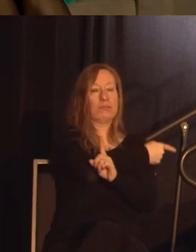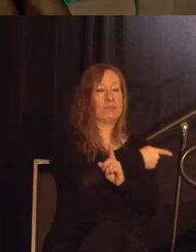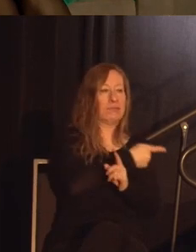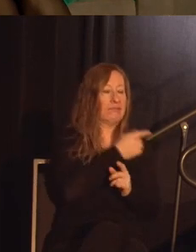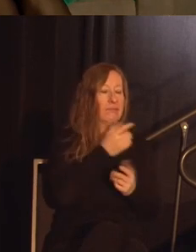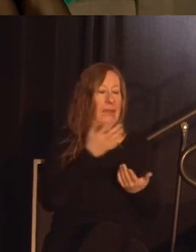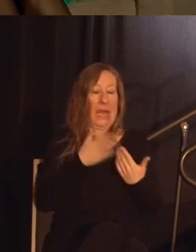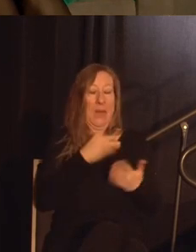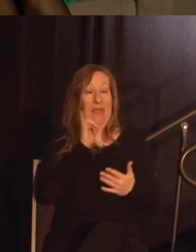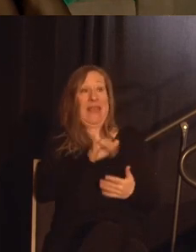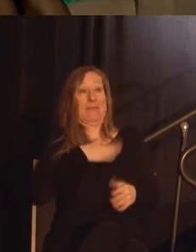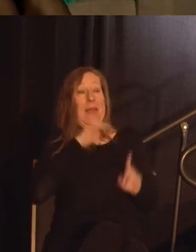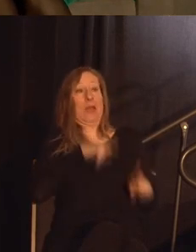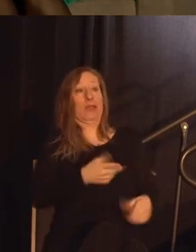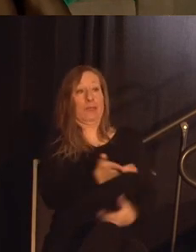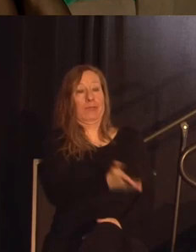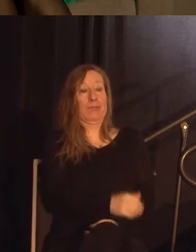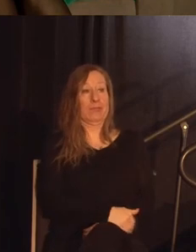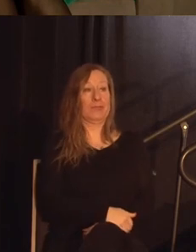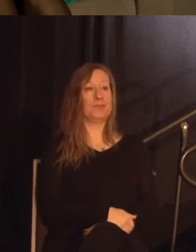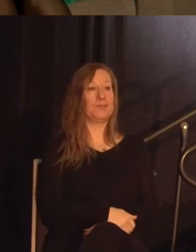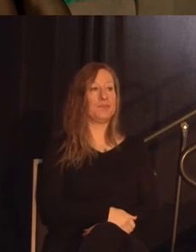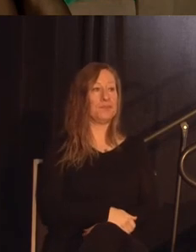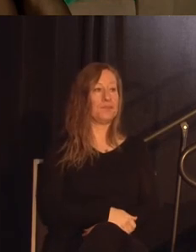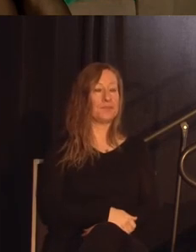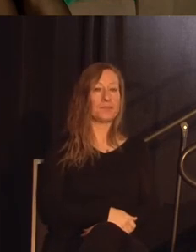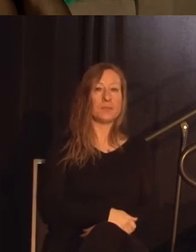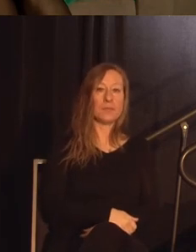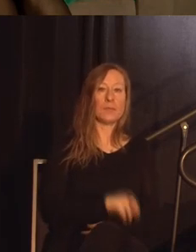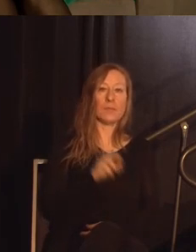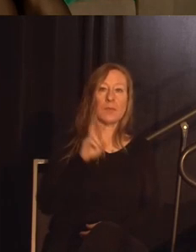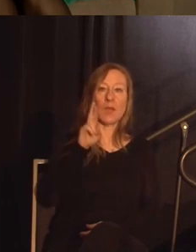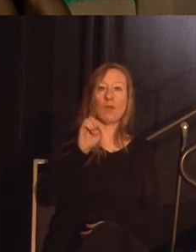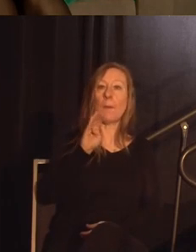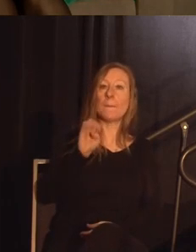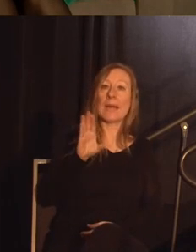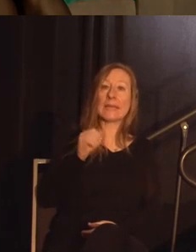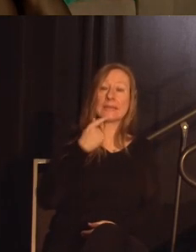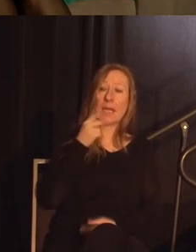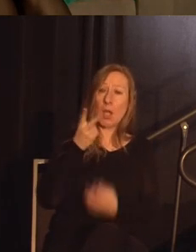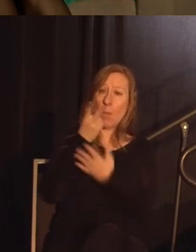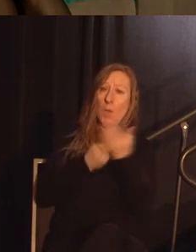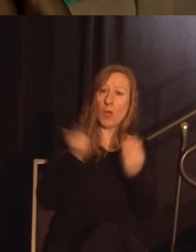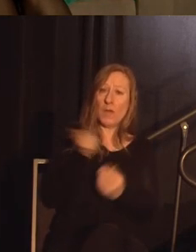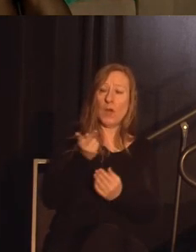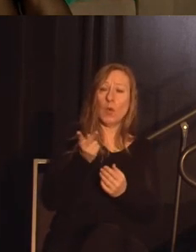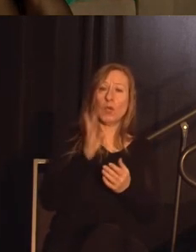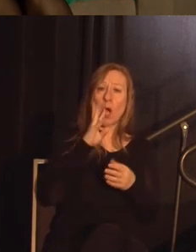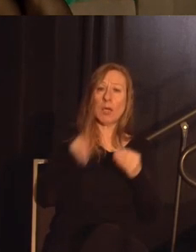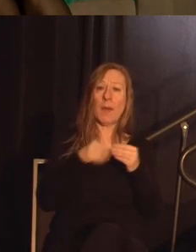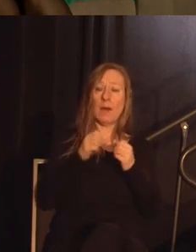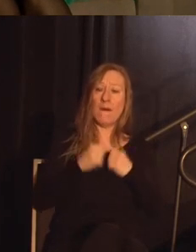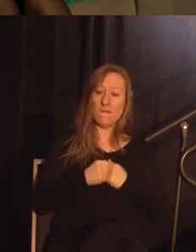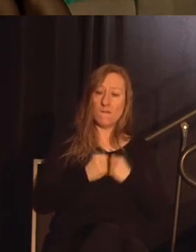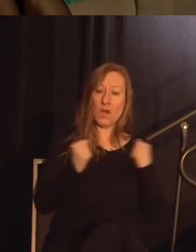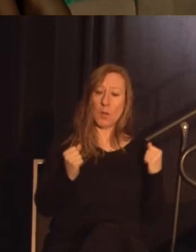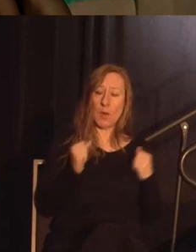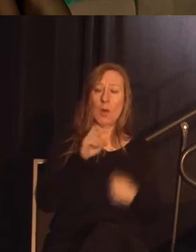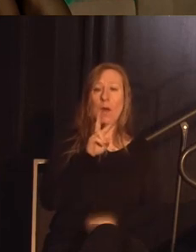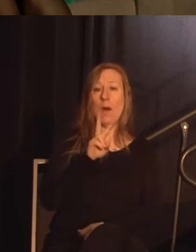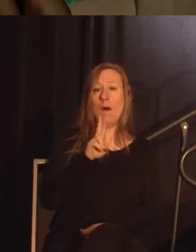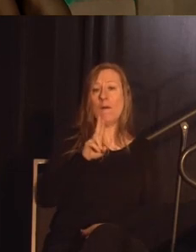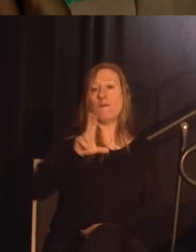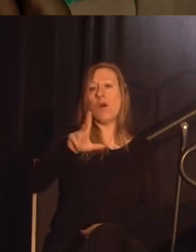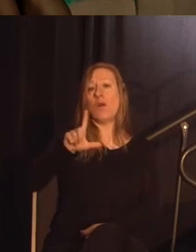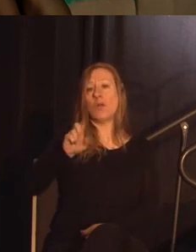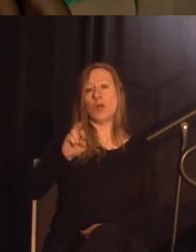Yeah. So you've both mentioned vulnerability, and we know, of course, when you're writing true-ish things, there's